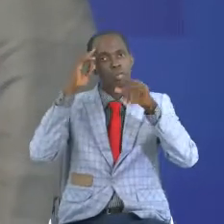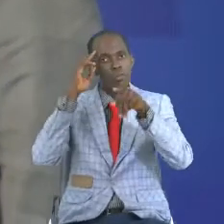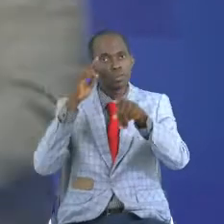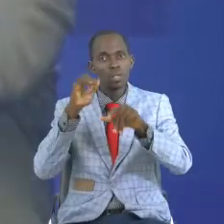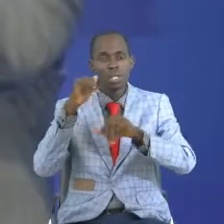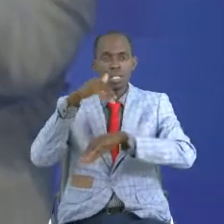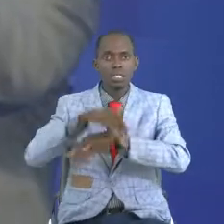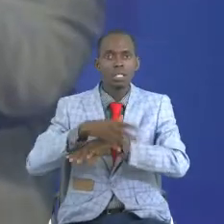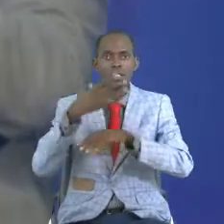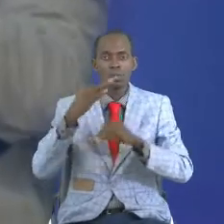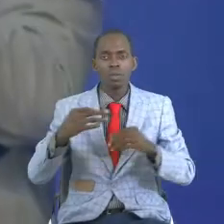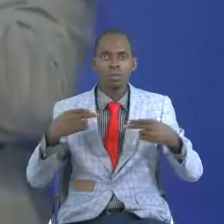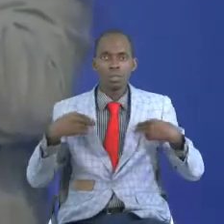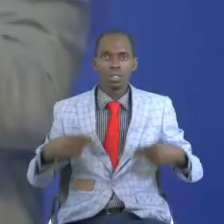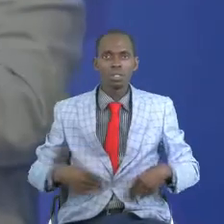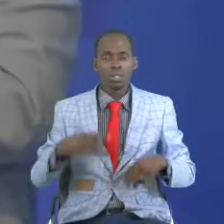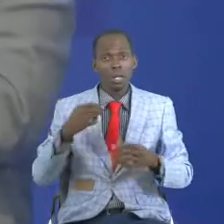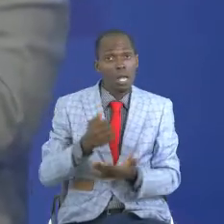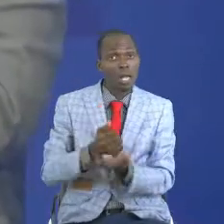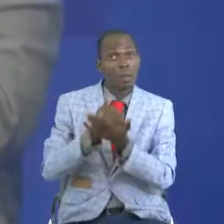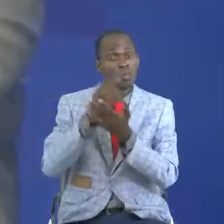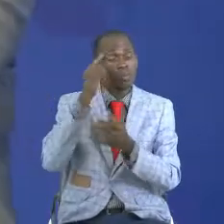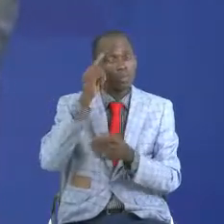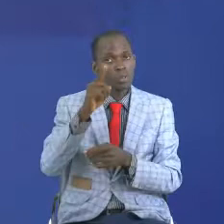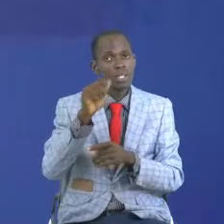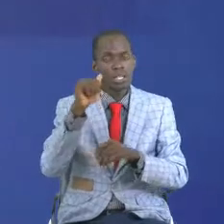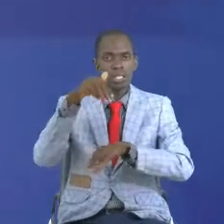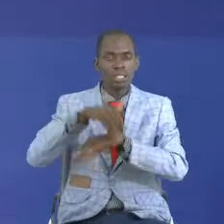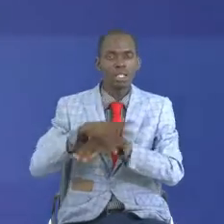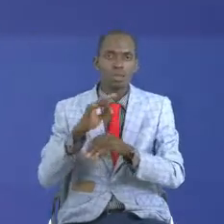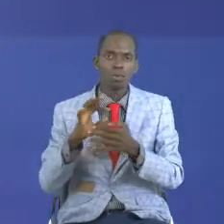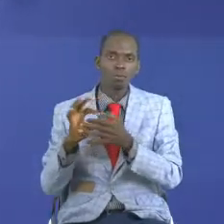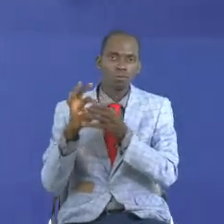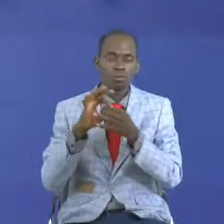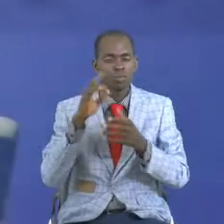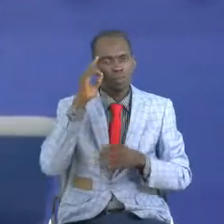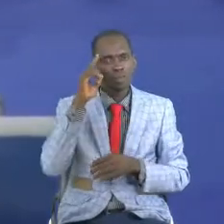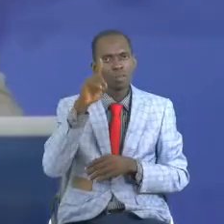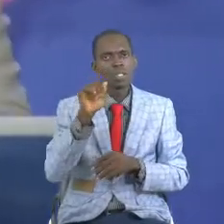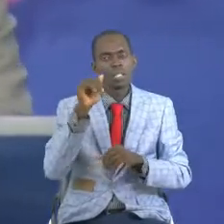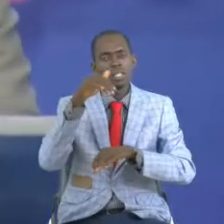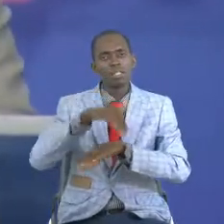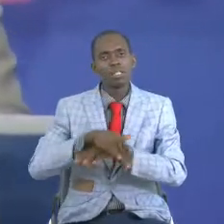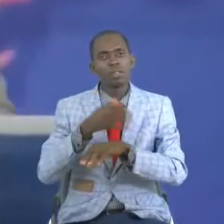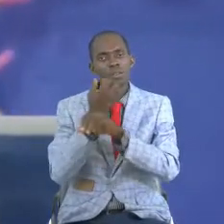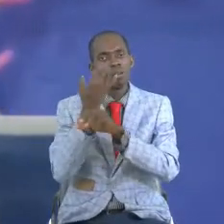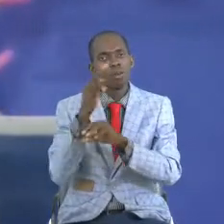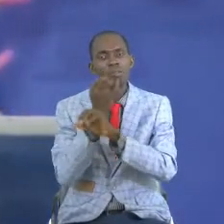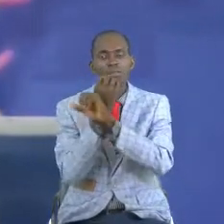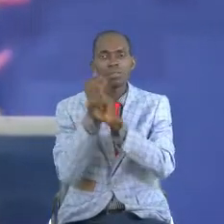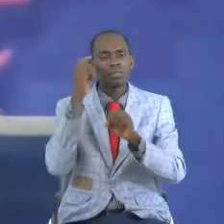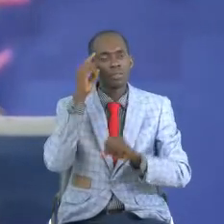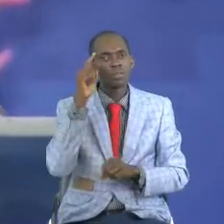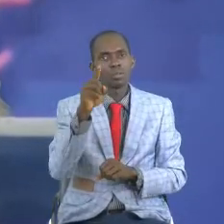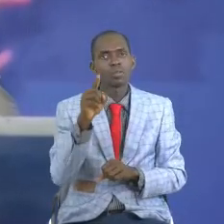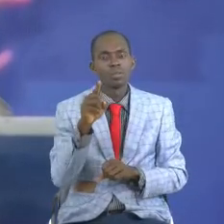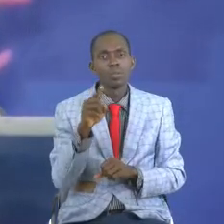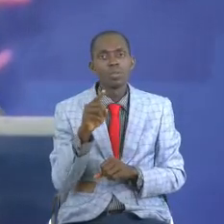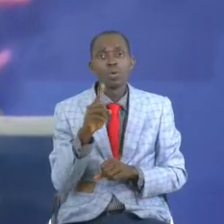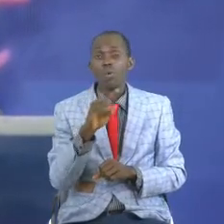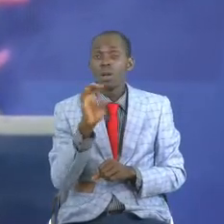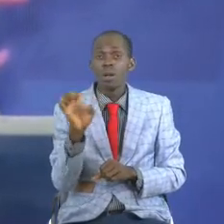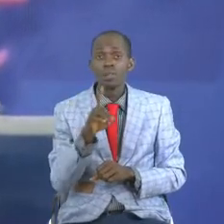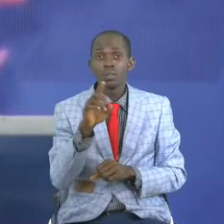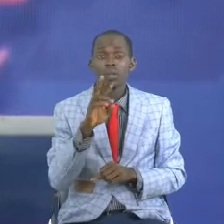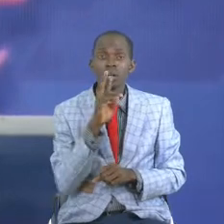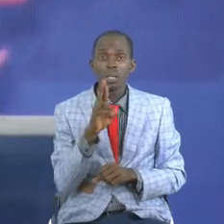help. A night of harmony in your life. A night of salvation. Wherever you are, this is your night